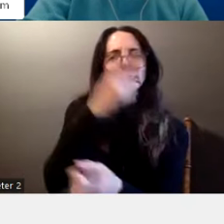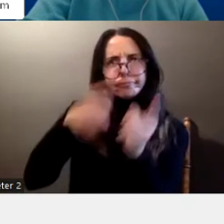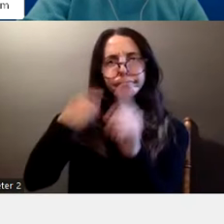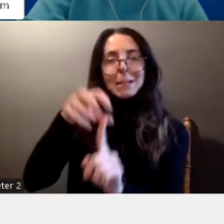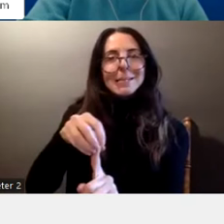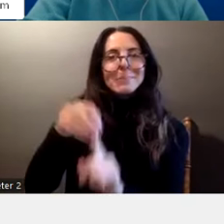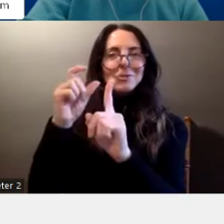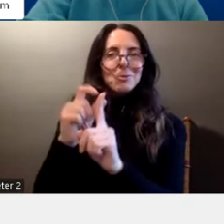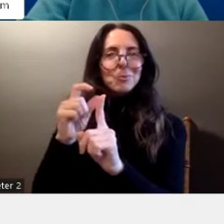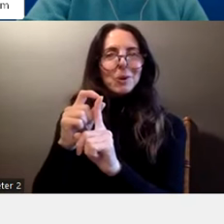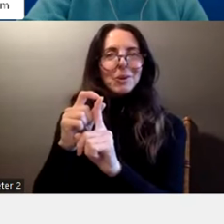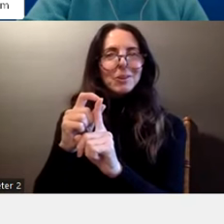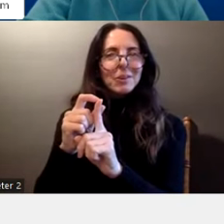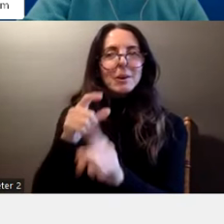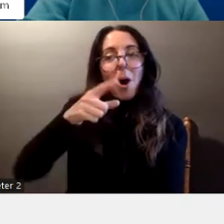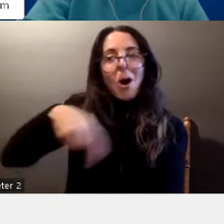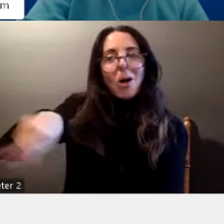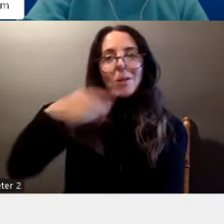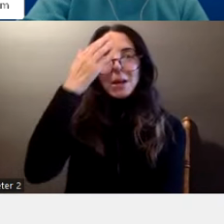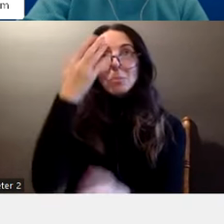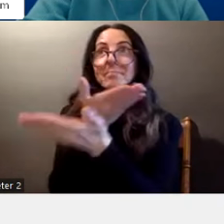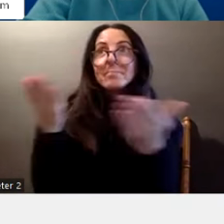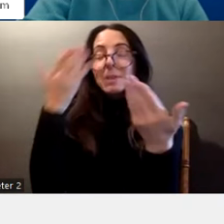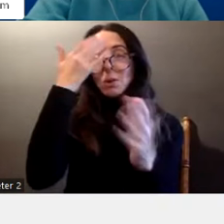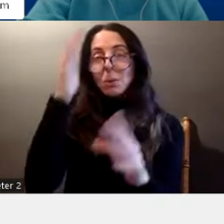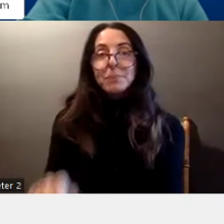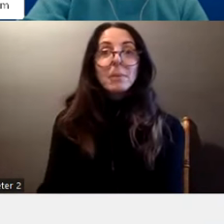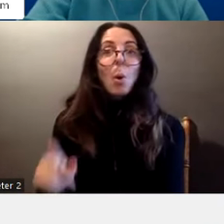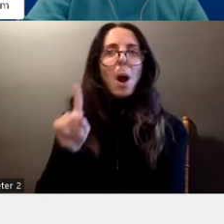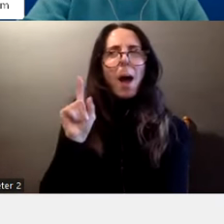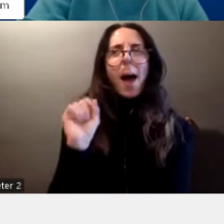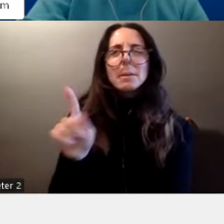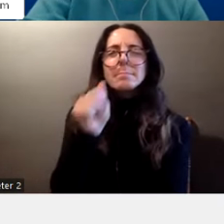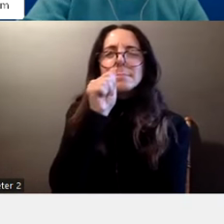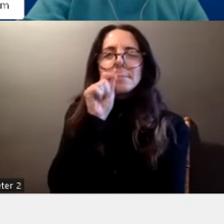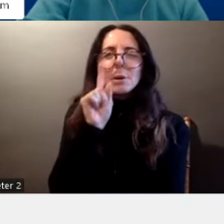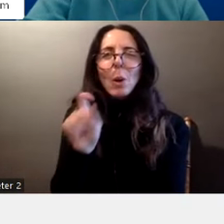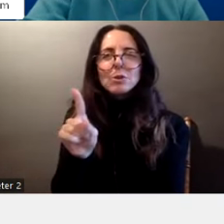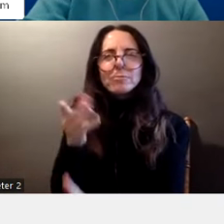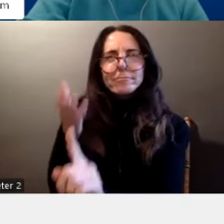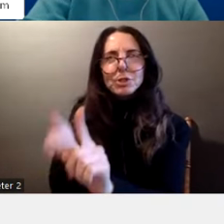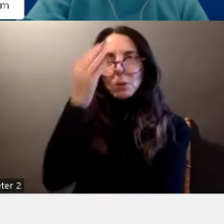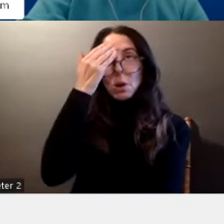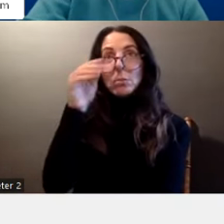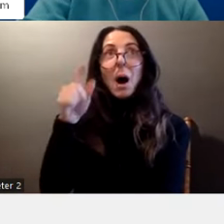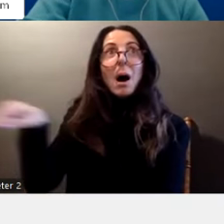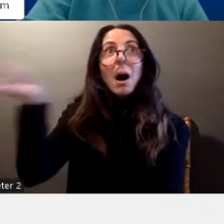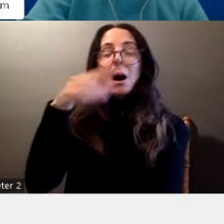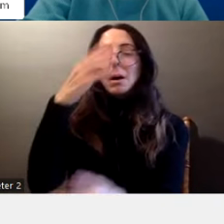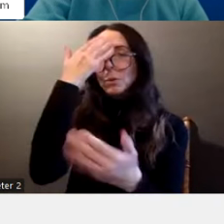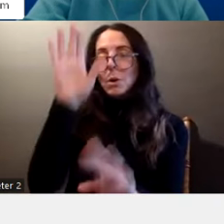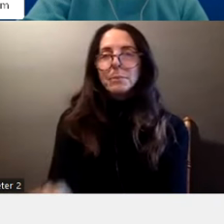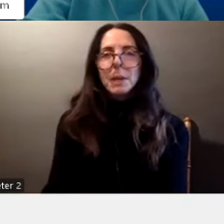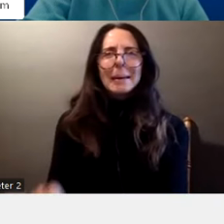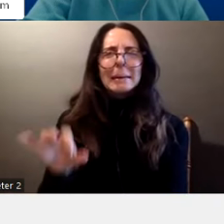caller a question only the real person would know the answer to. When in doubt, hang up and call them back using a phone number